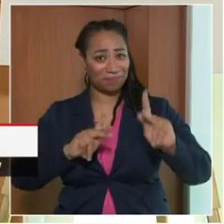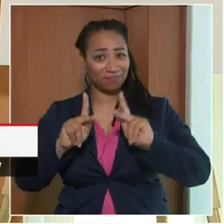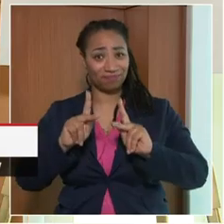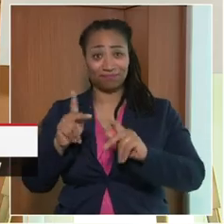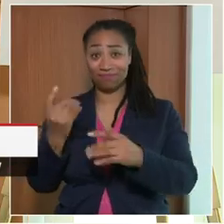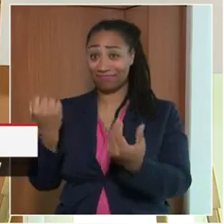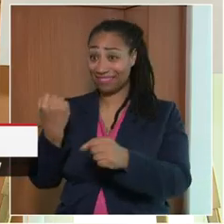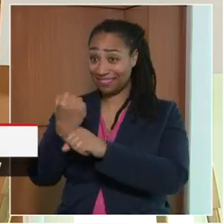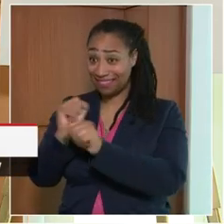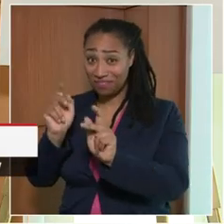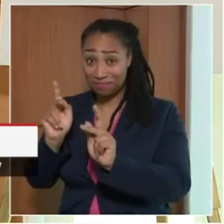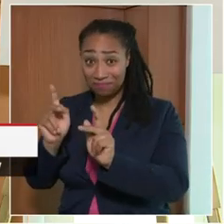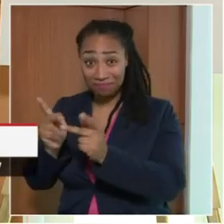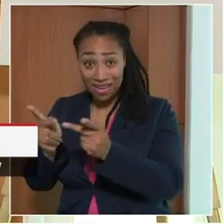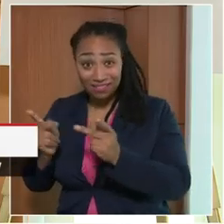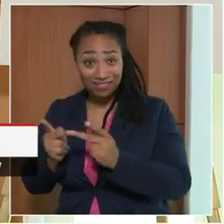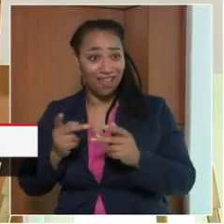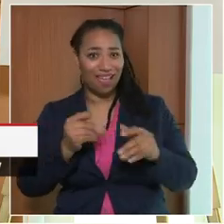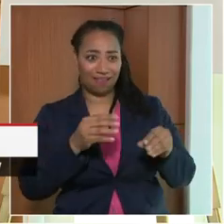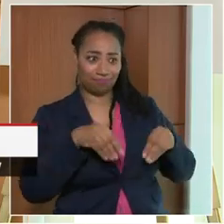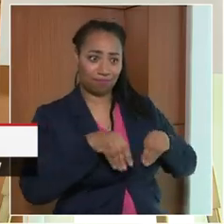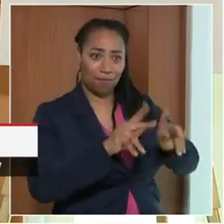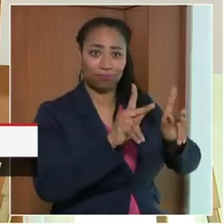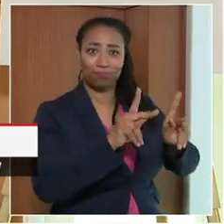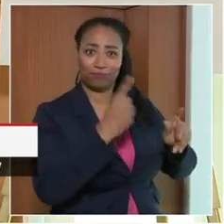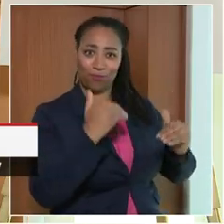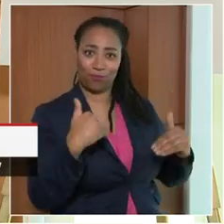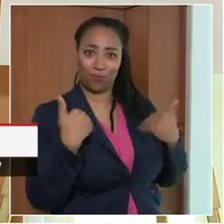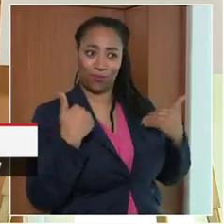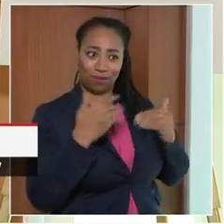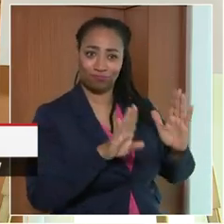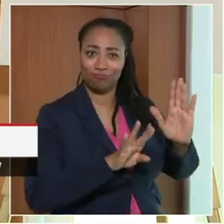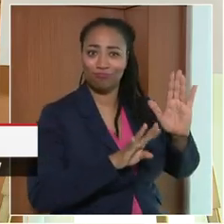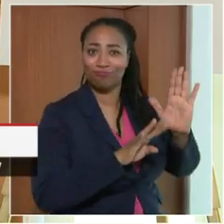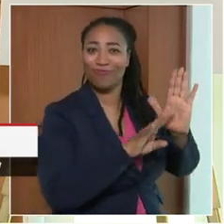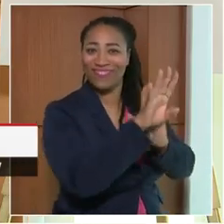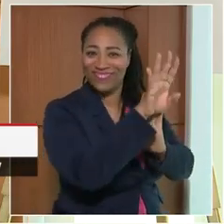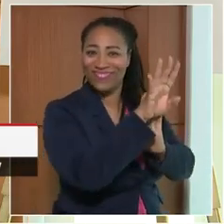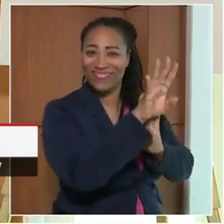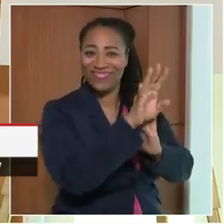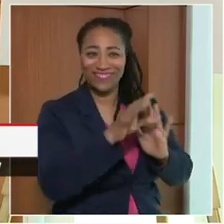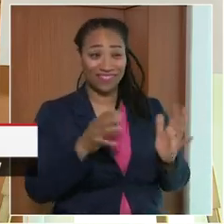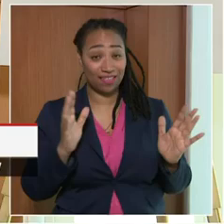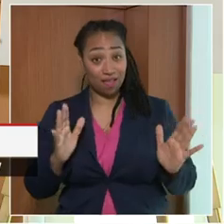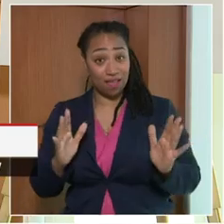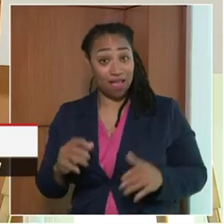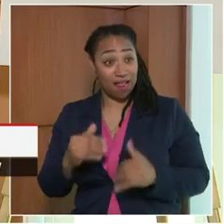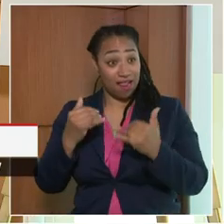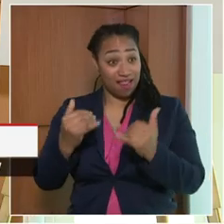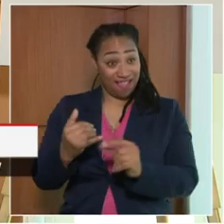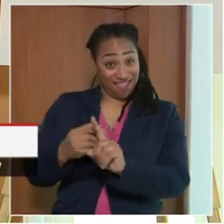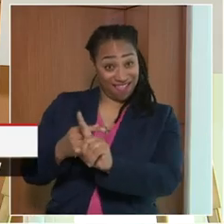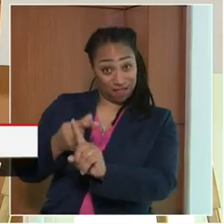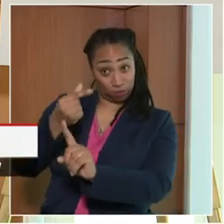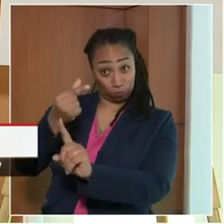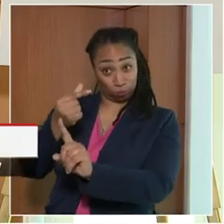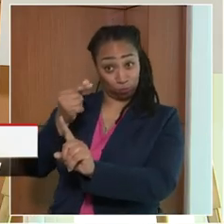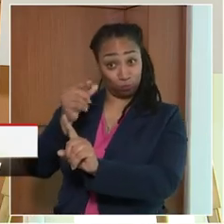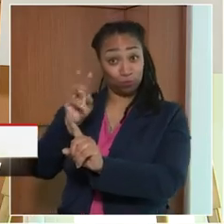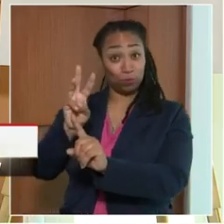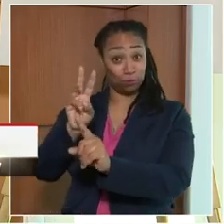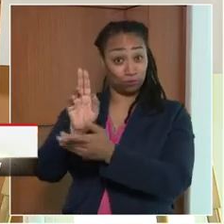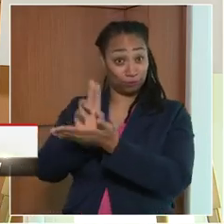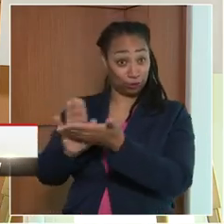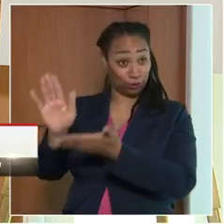thrive. To GW, thank you so much for just listening and being an